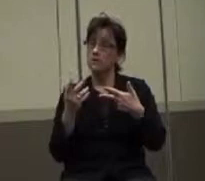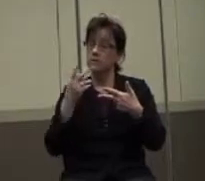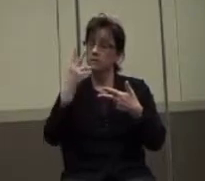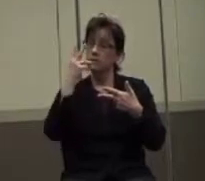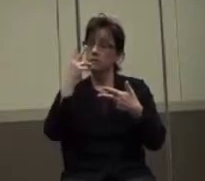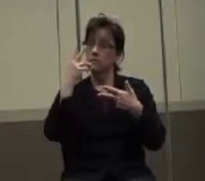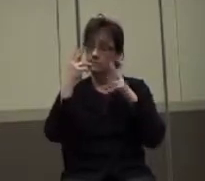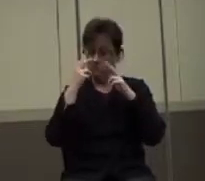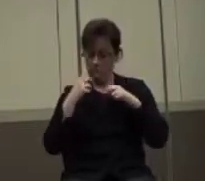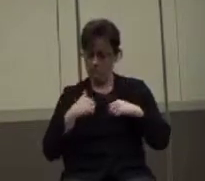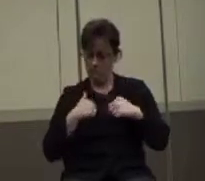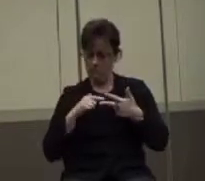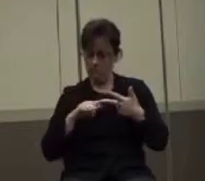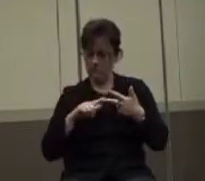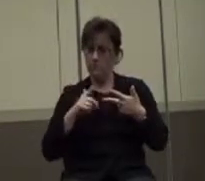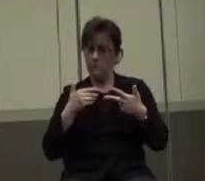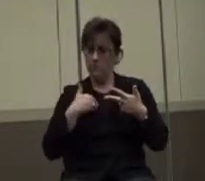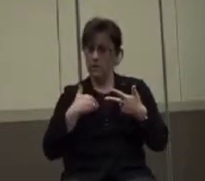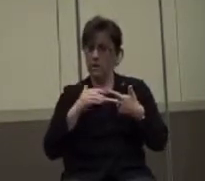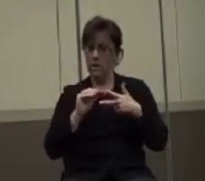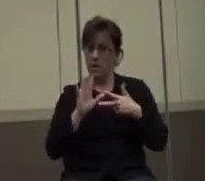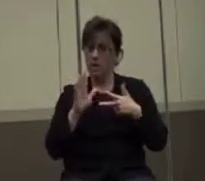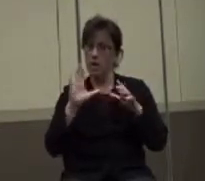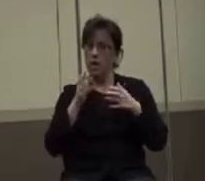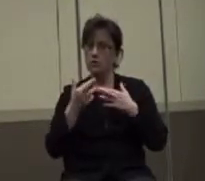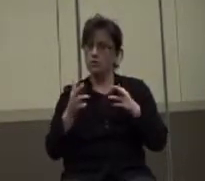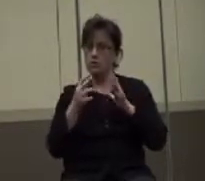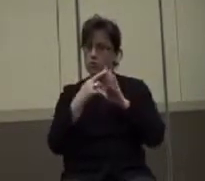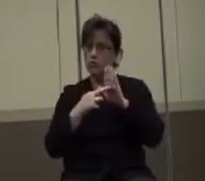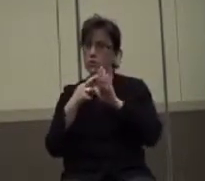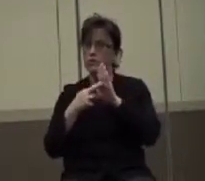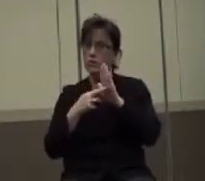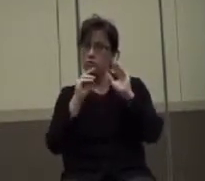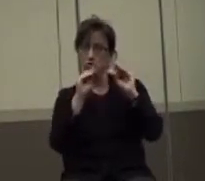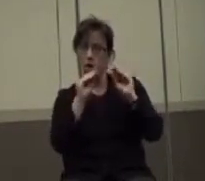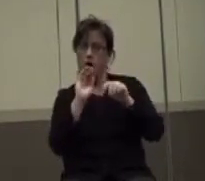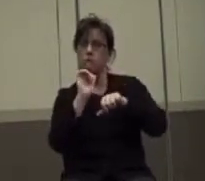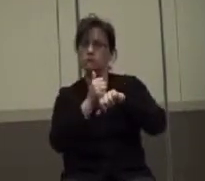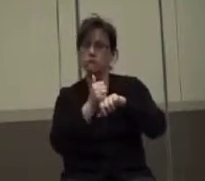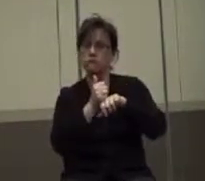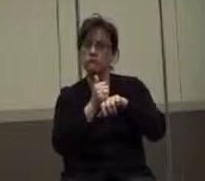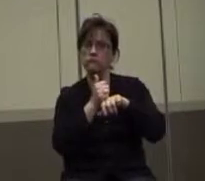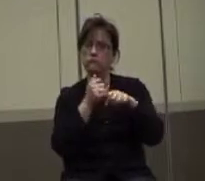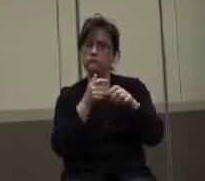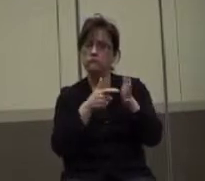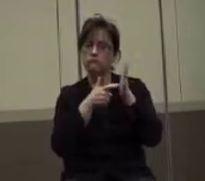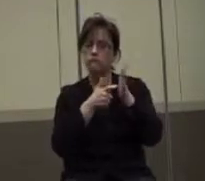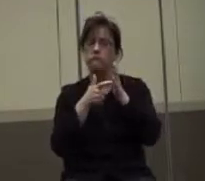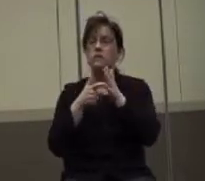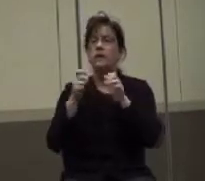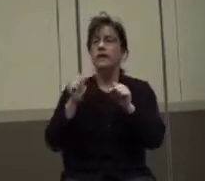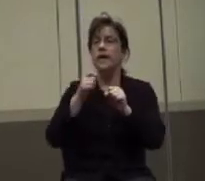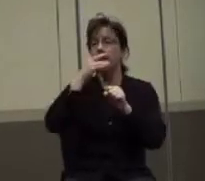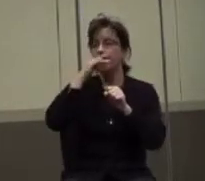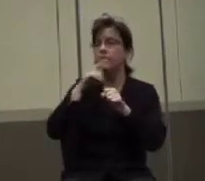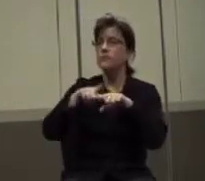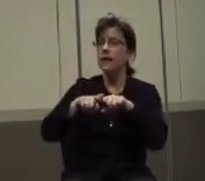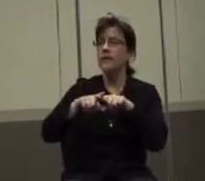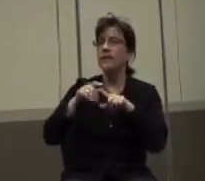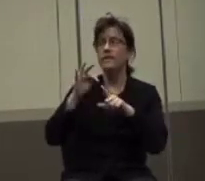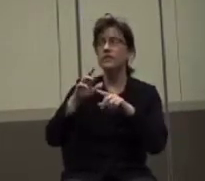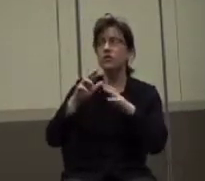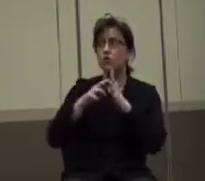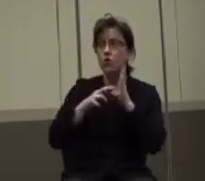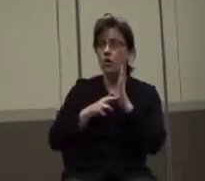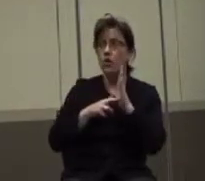rules? Are they taught? Are they implemented? Can kids count on, if it's a rule and they break the rule, something's going to be done about